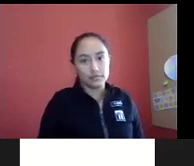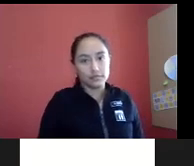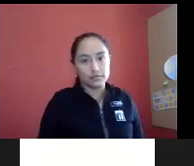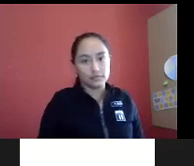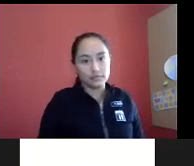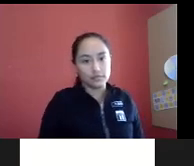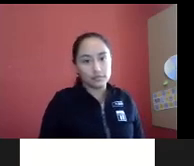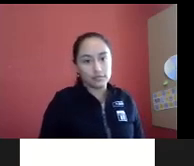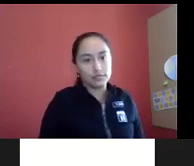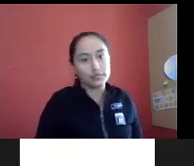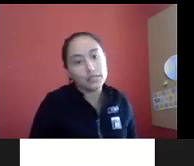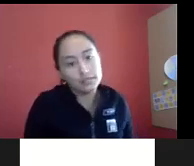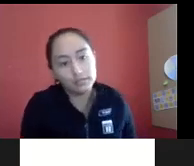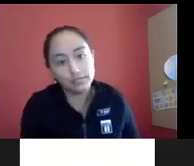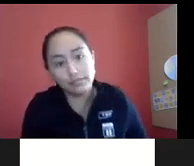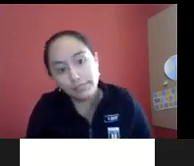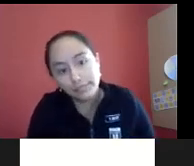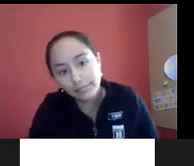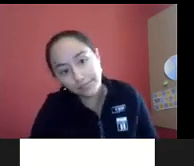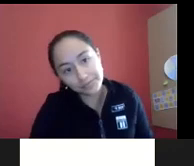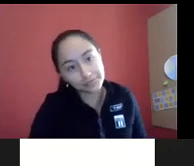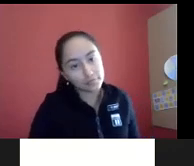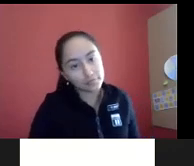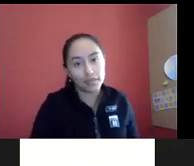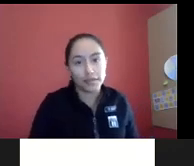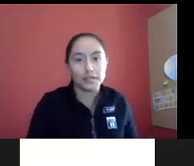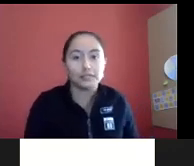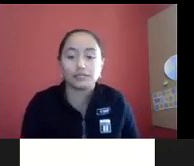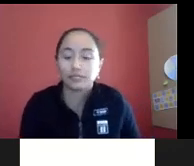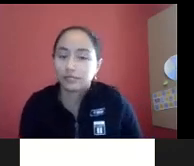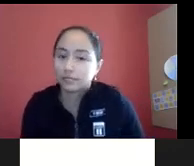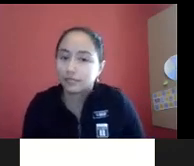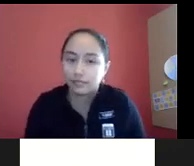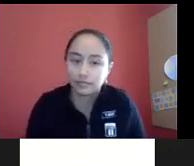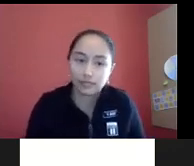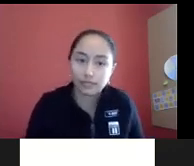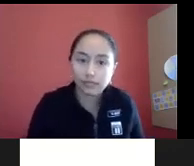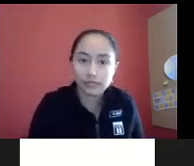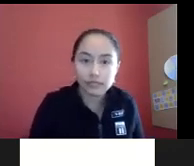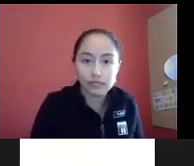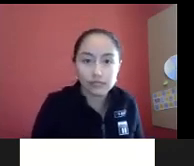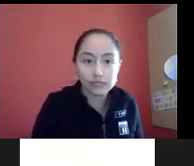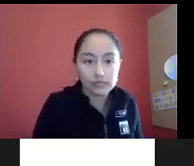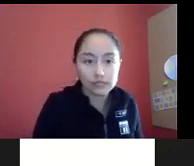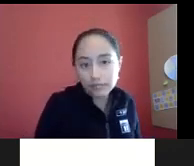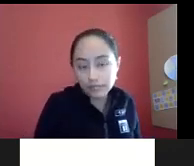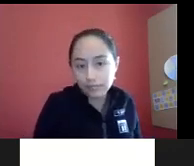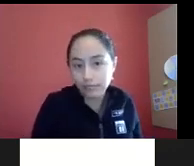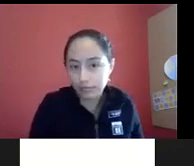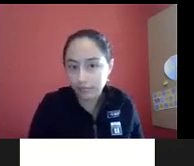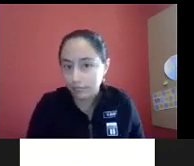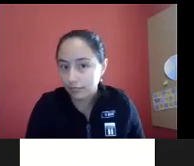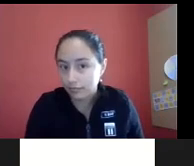can use in our classrooms or if we are giving a presentation to